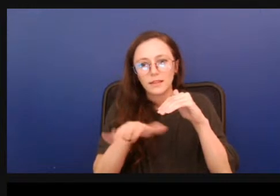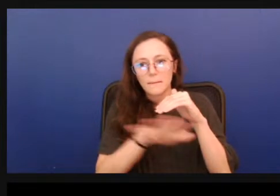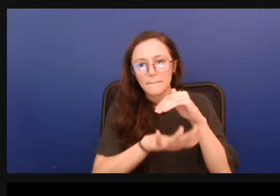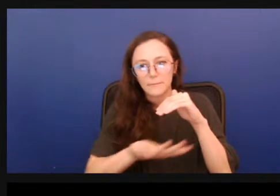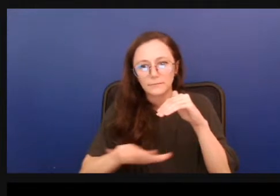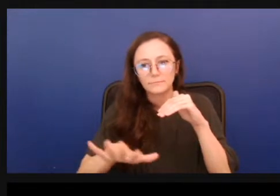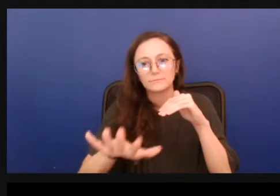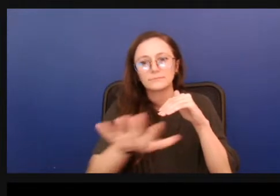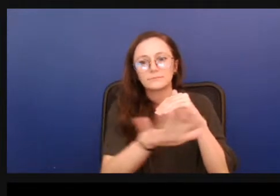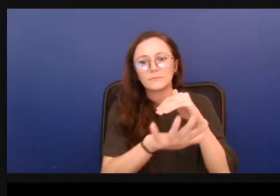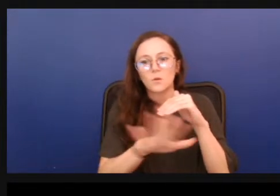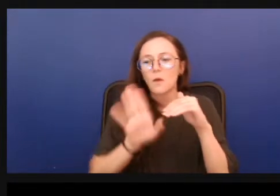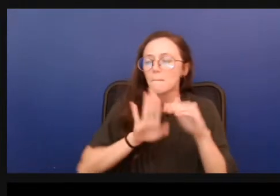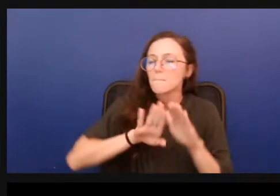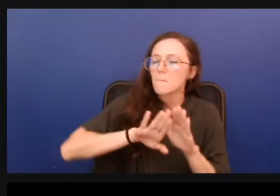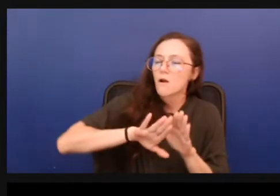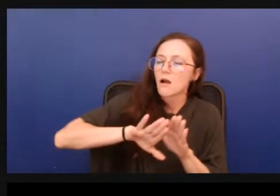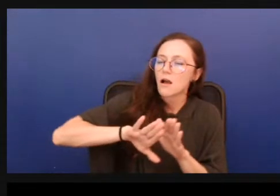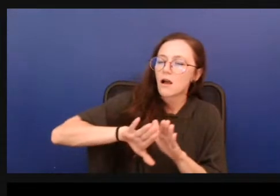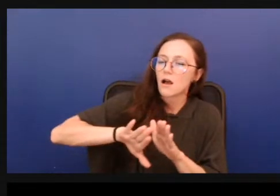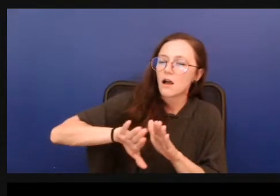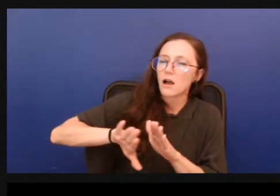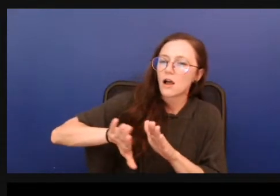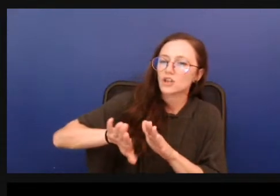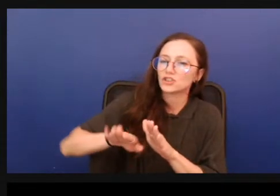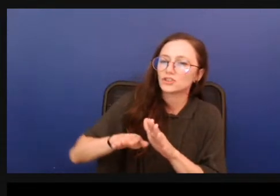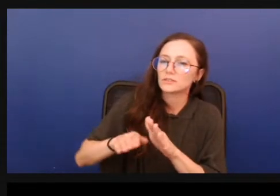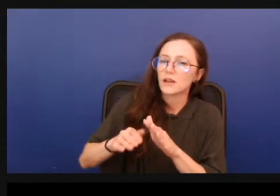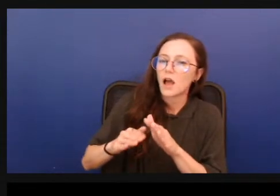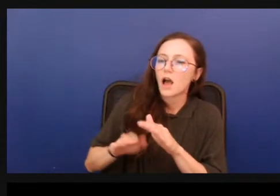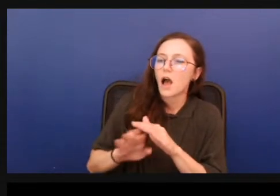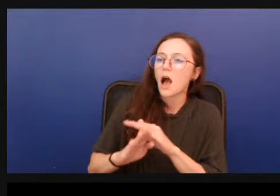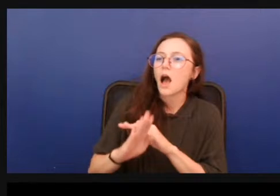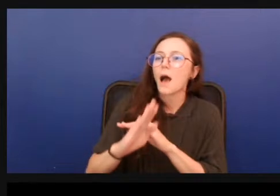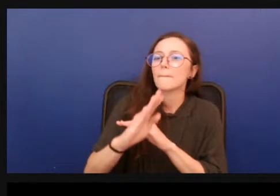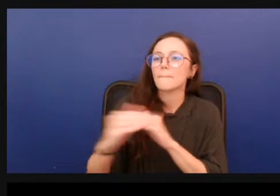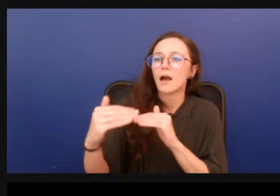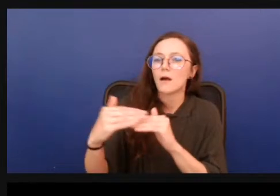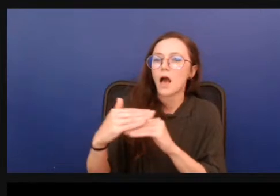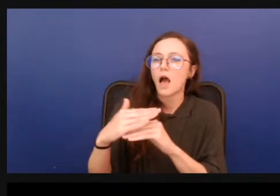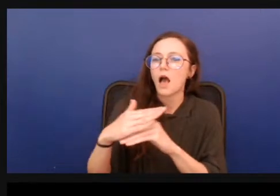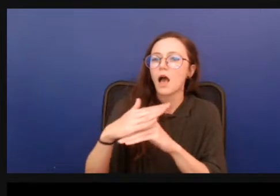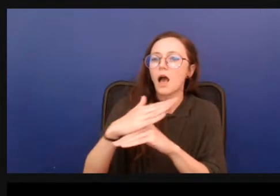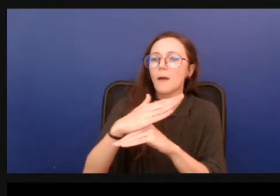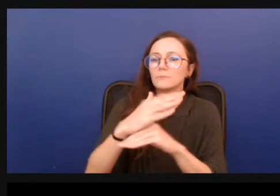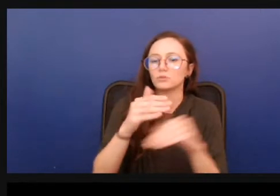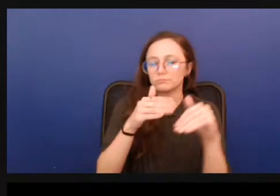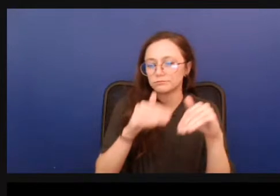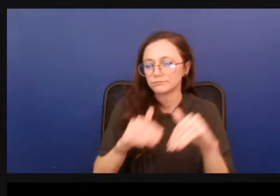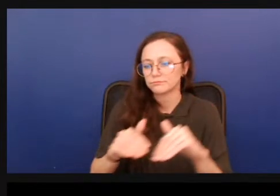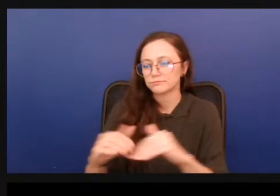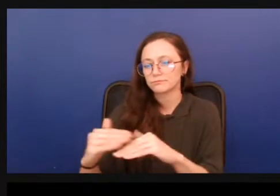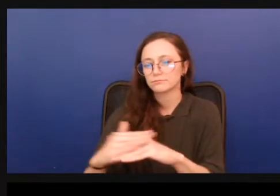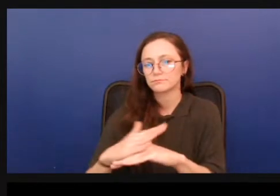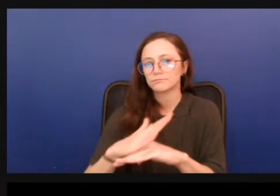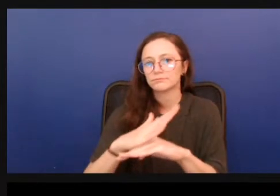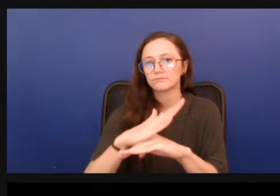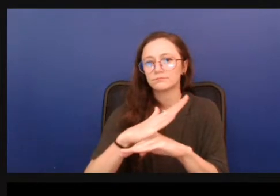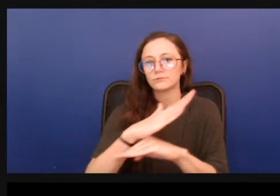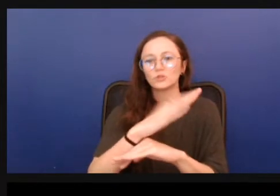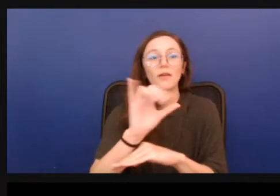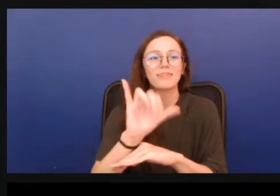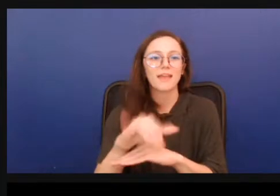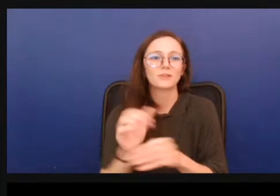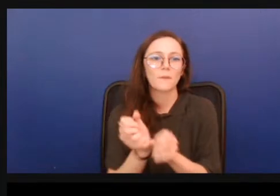it actually pushes this material up and to the west like that. So that's what forms the seamount. Is actually not an